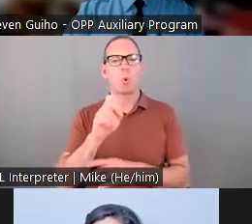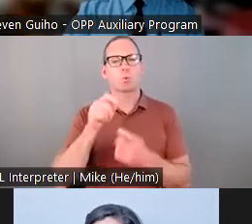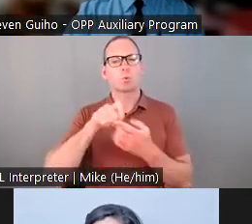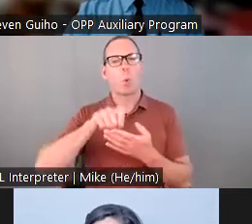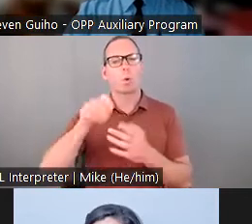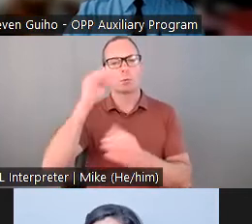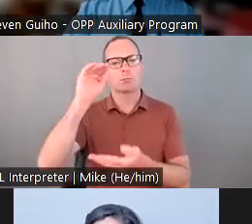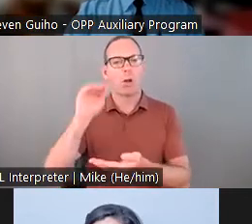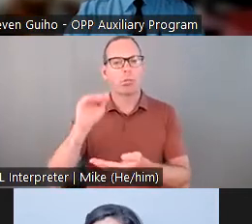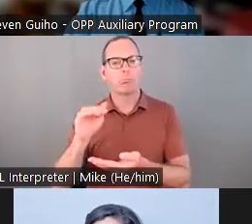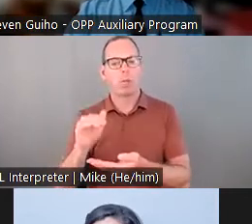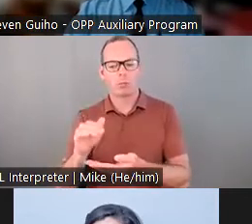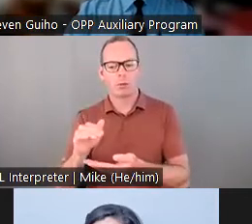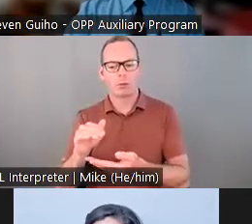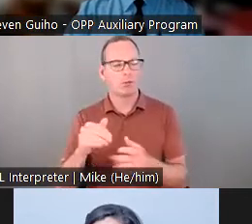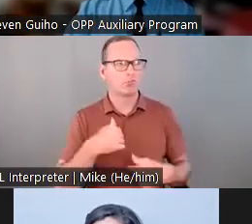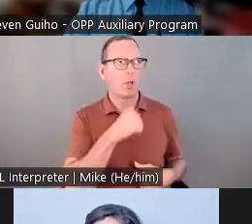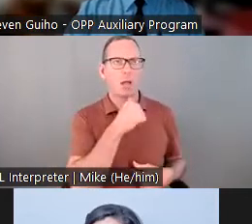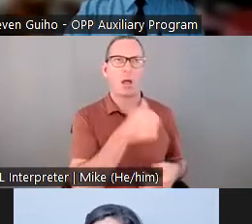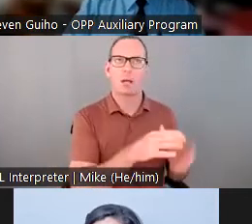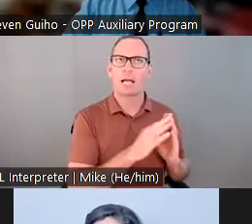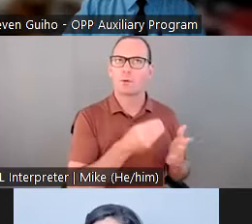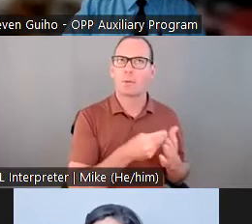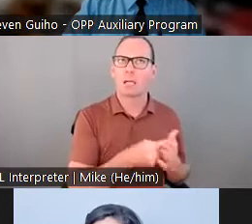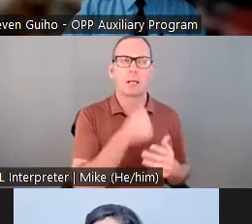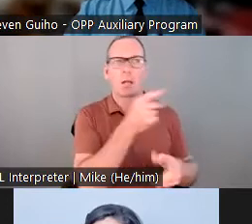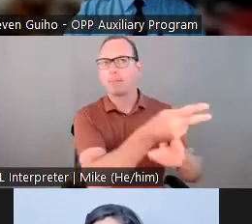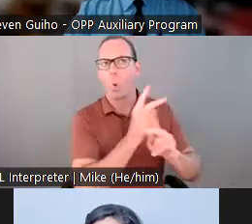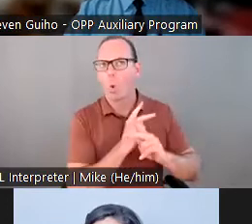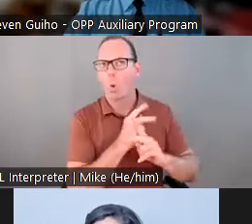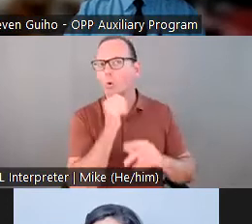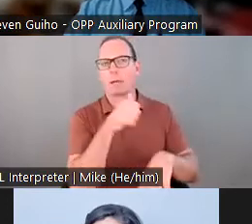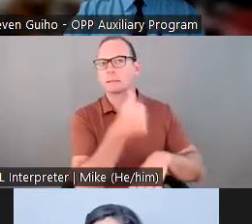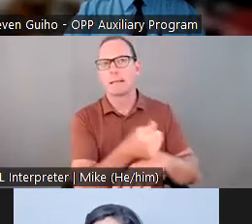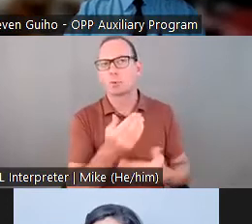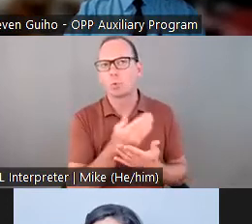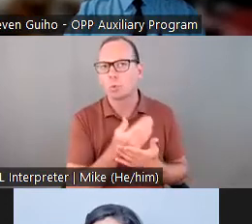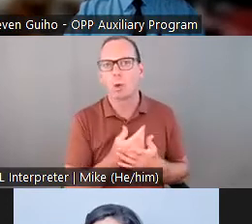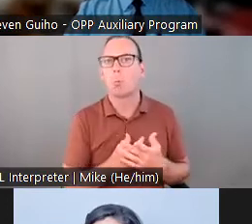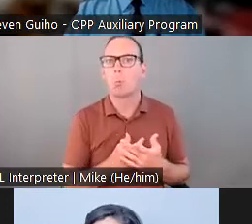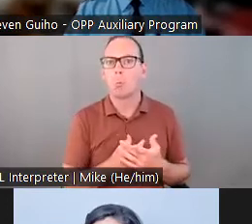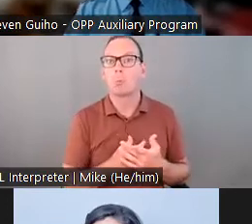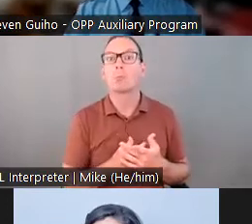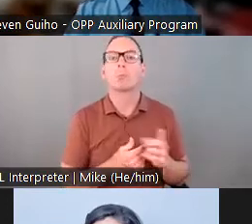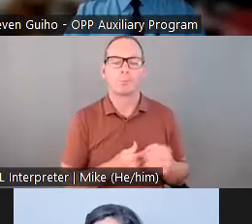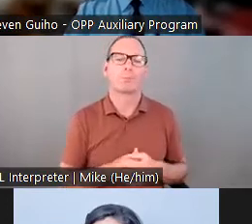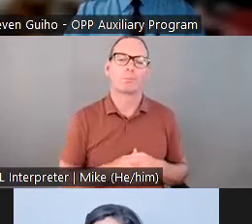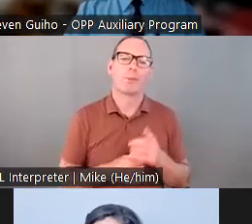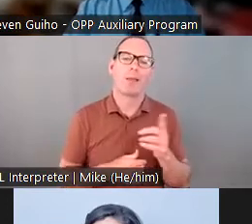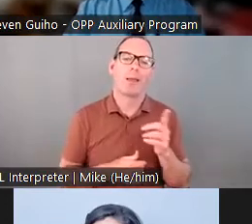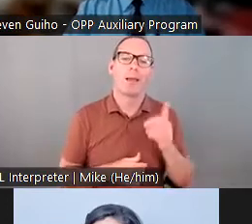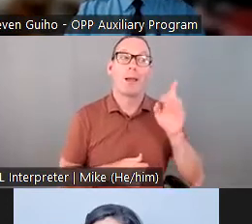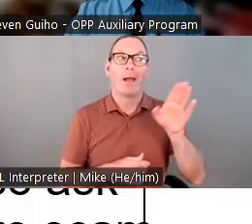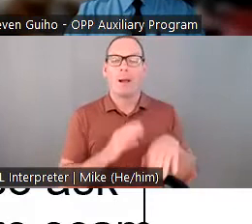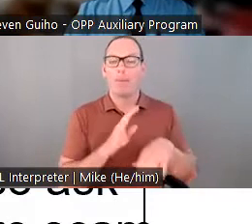flag there. But these services are available. They're not advertised because I mean they want you to pay for them as much as possible, these companies, but they